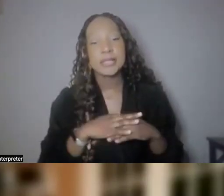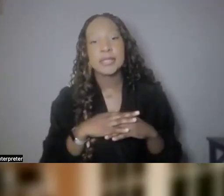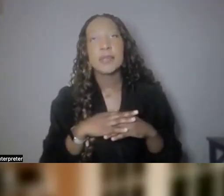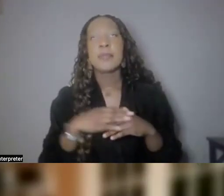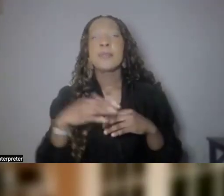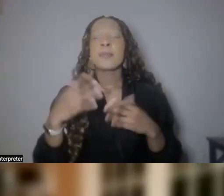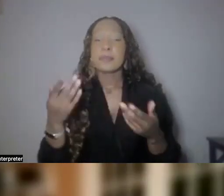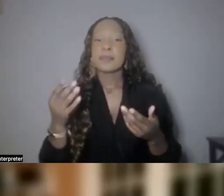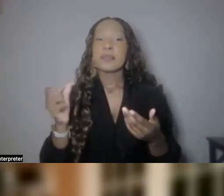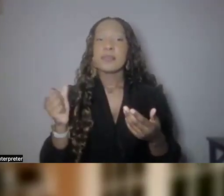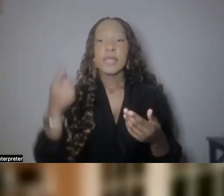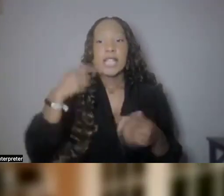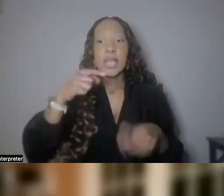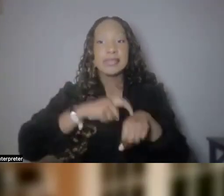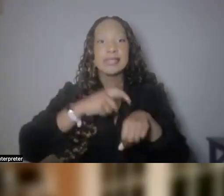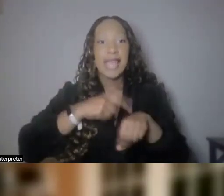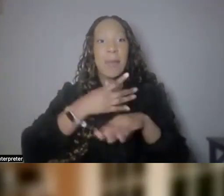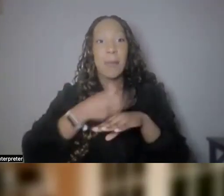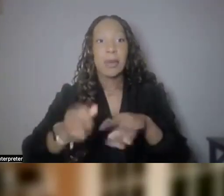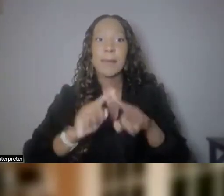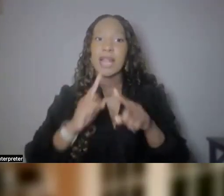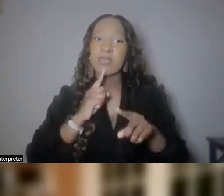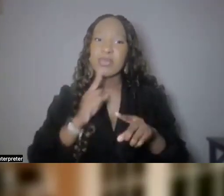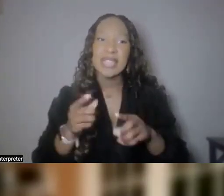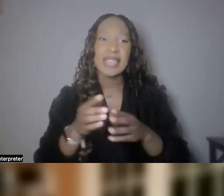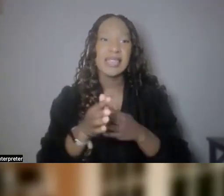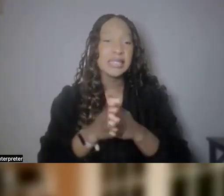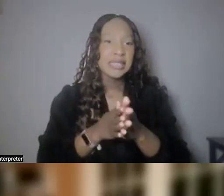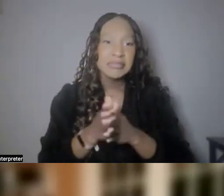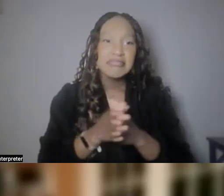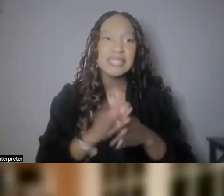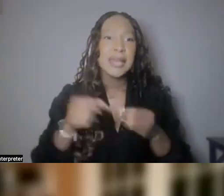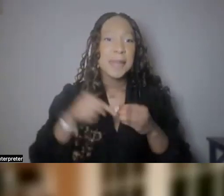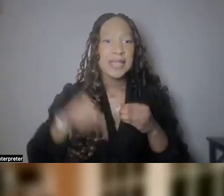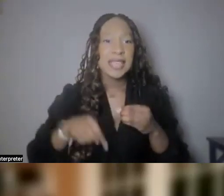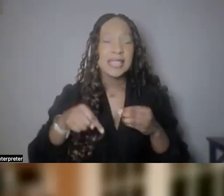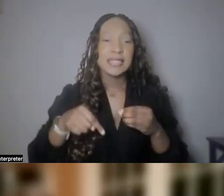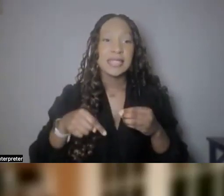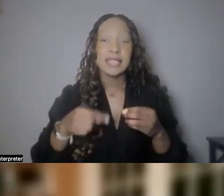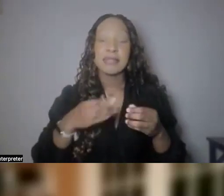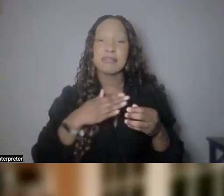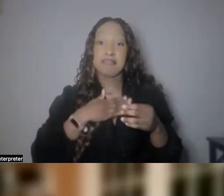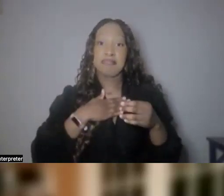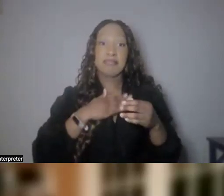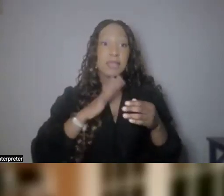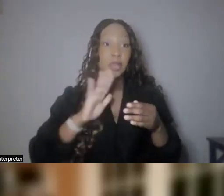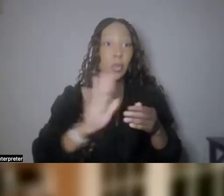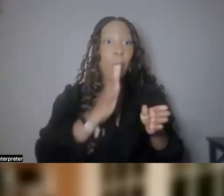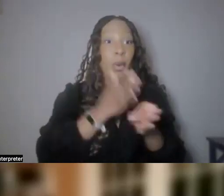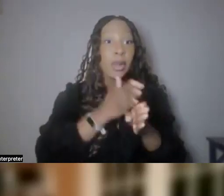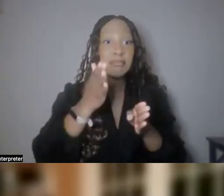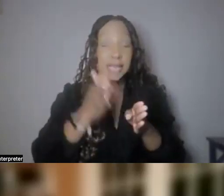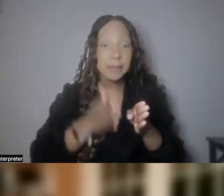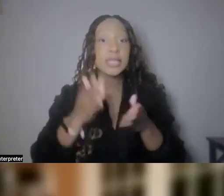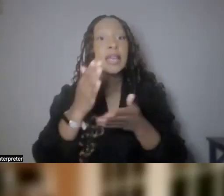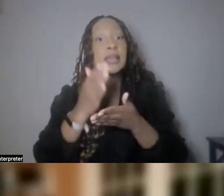we're low on time, but I'm really passionate about this because these are our neighbors. They're my constituents. Some of them are